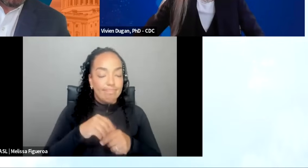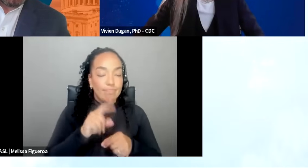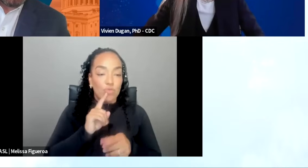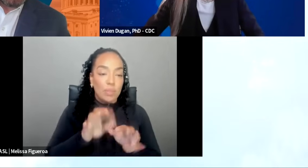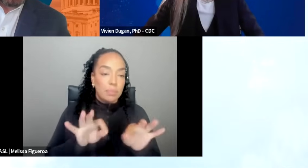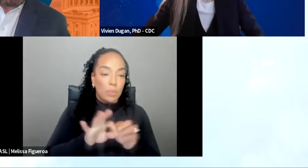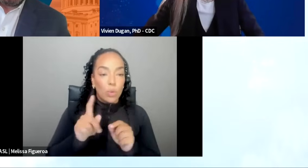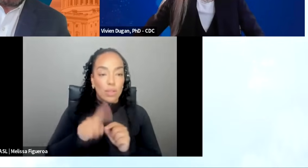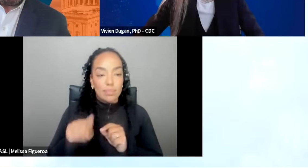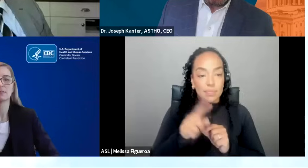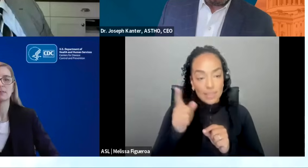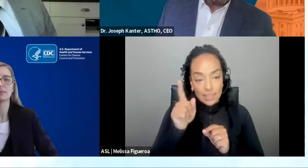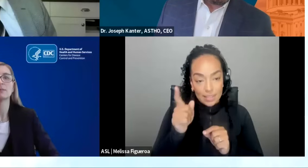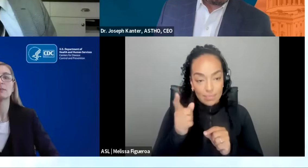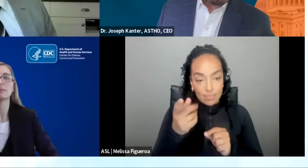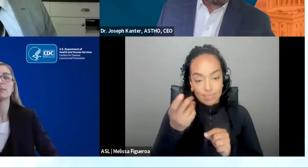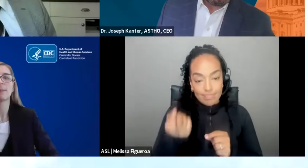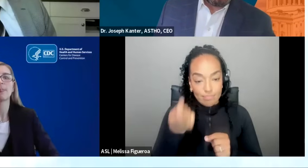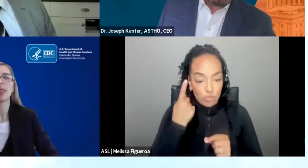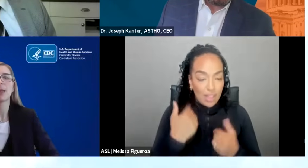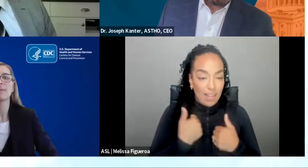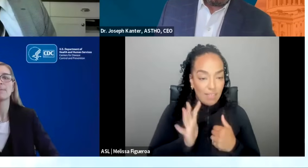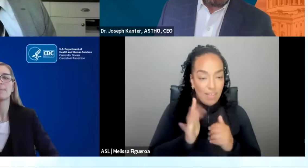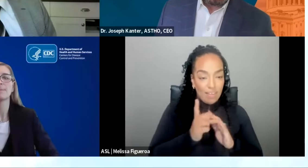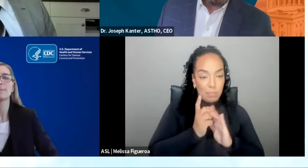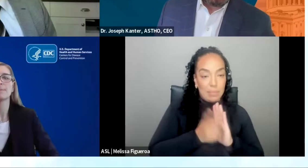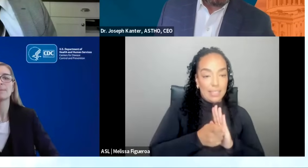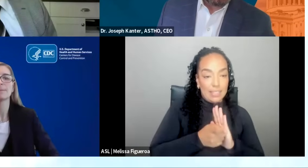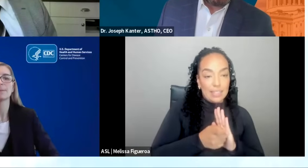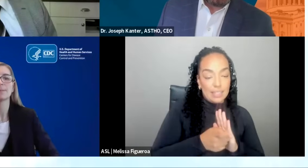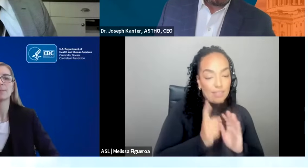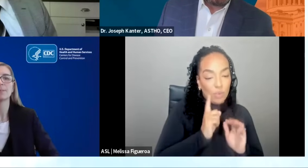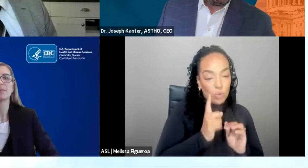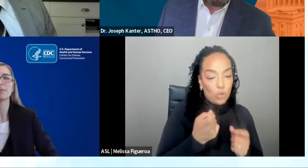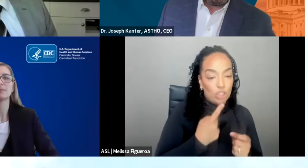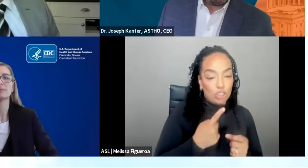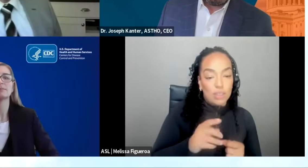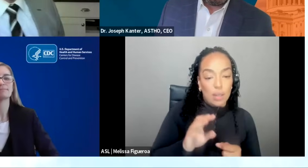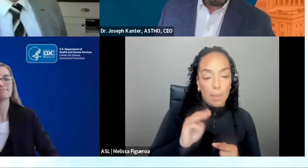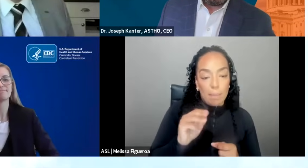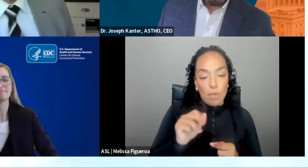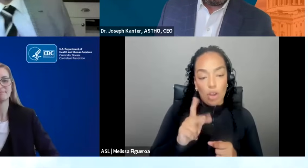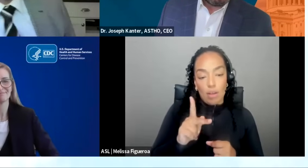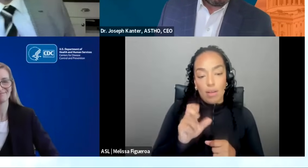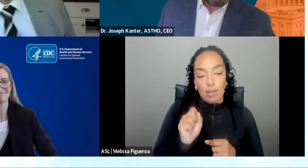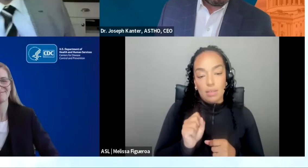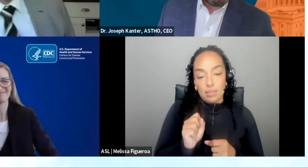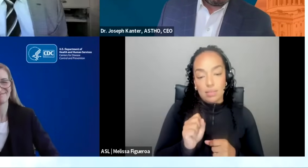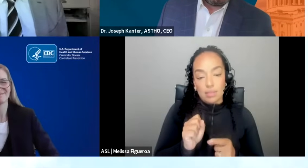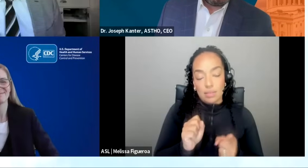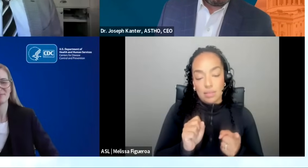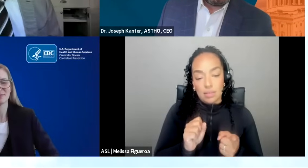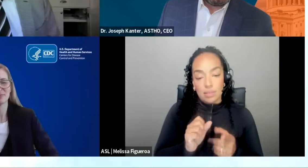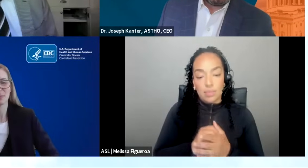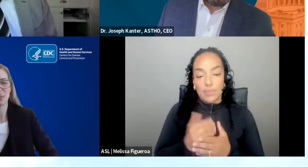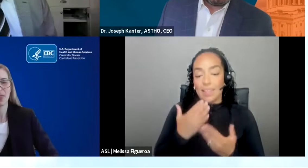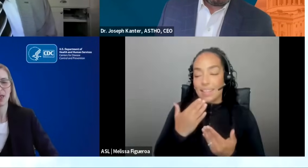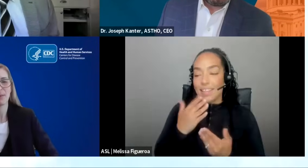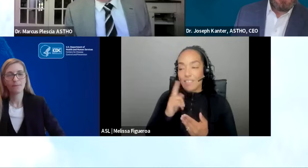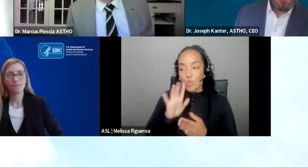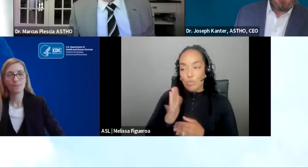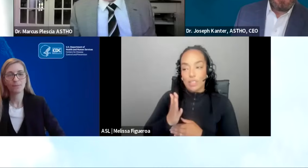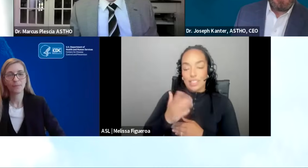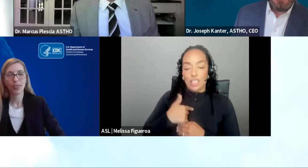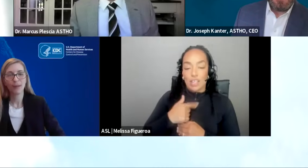understand. We have about 5 minutes for questions. Let's go first to Dr. Marcus Plesha. Thank you very much, Dr. Dugan, for your presentation. I